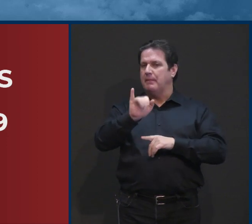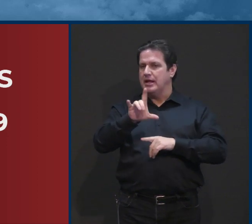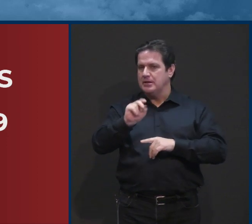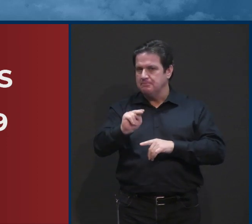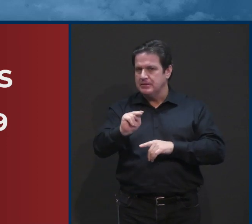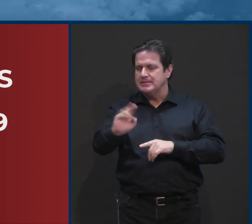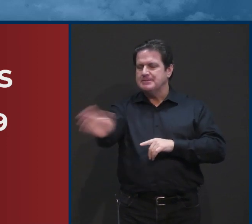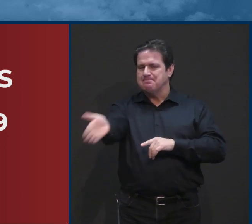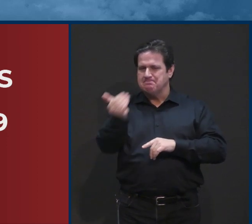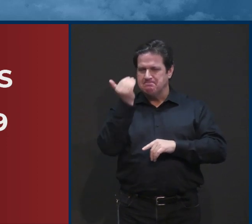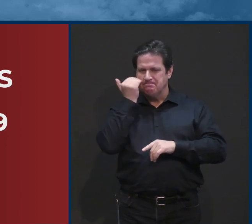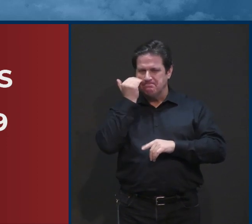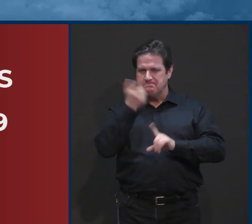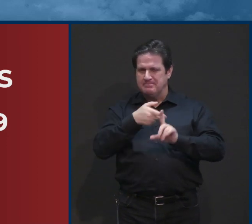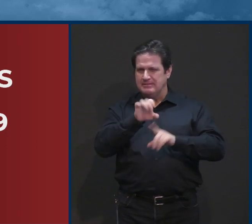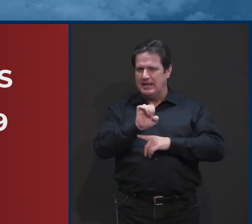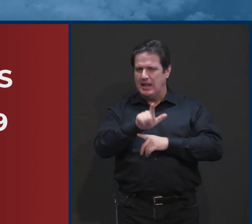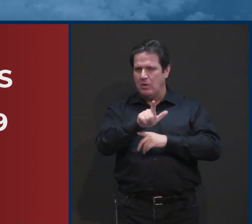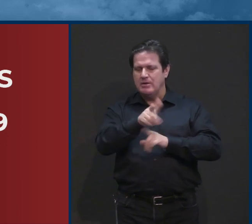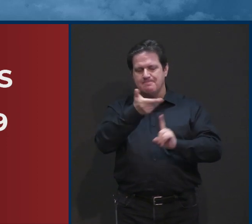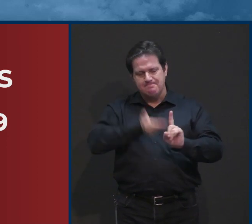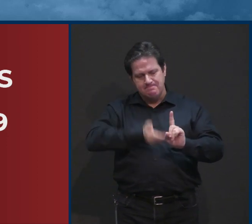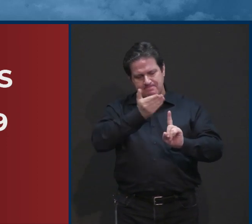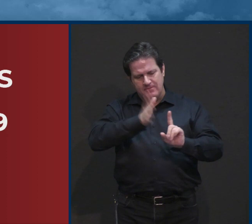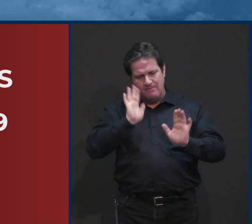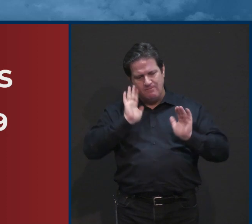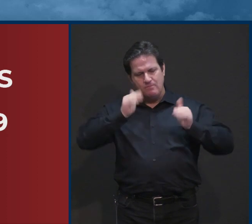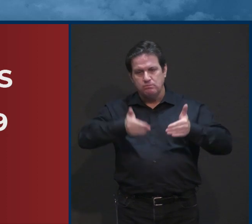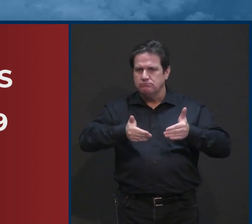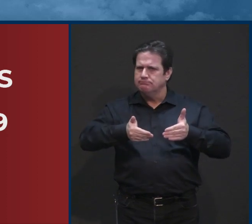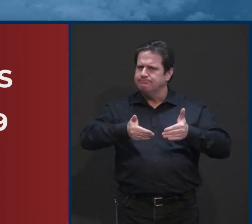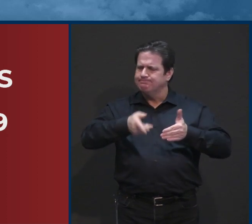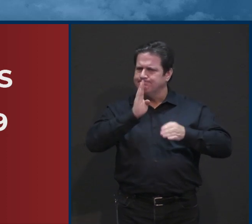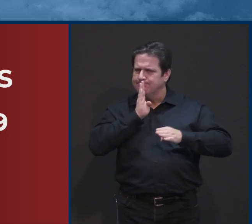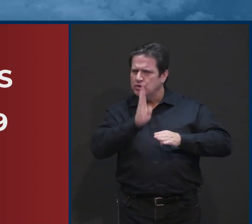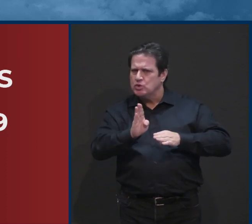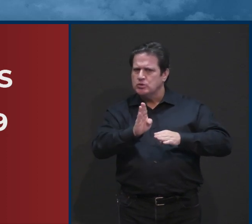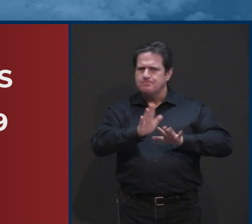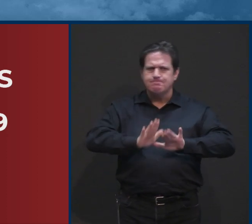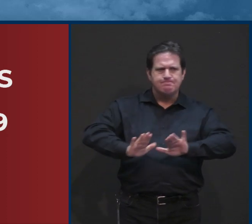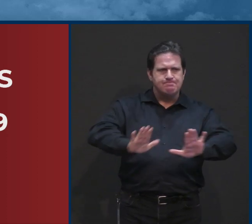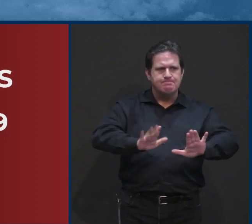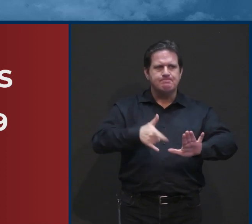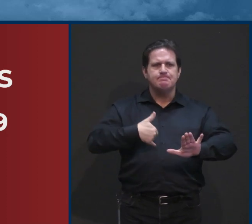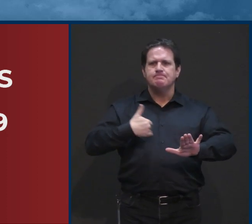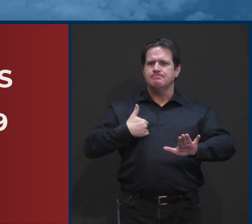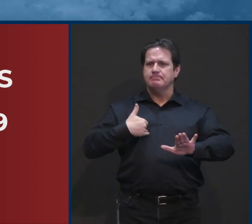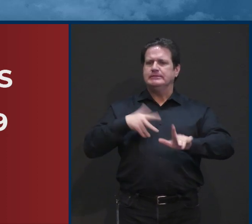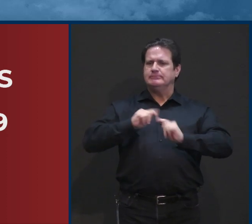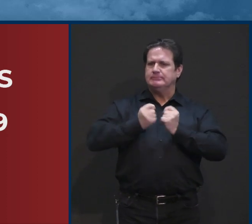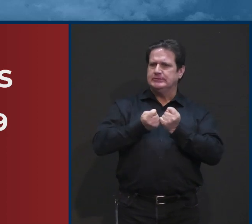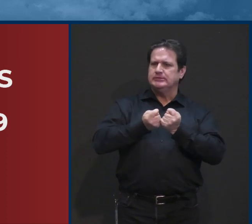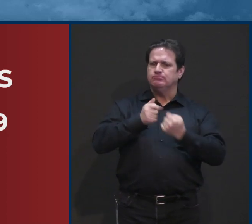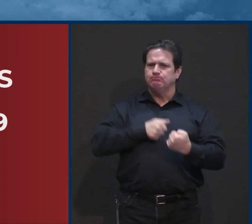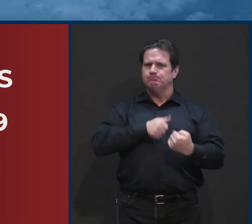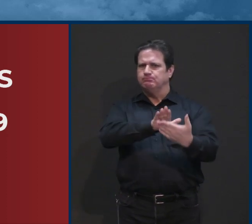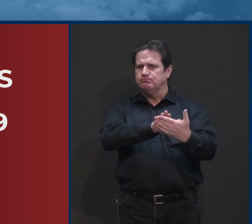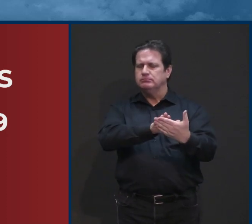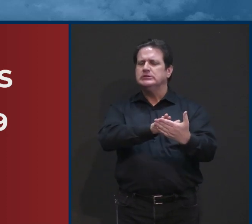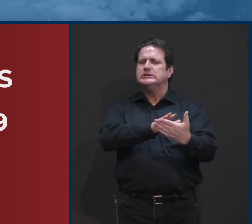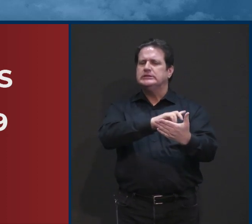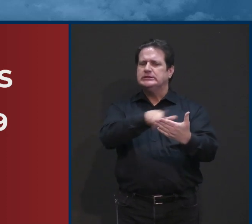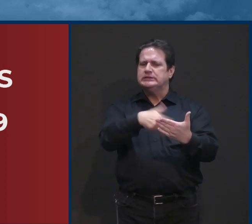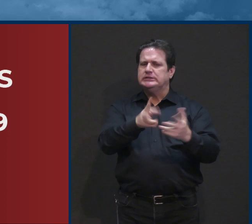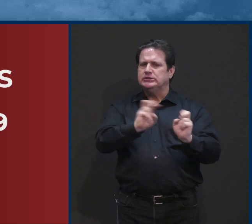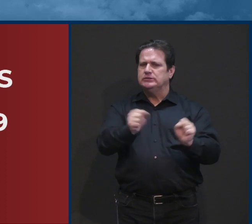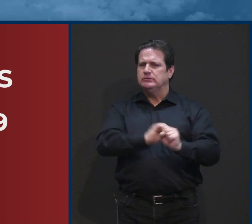do, and know that his focus is on making sure that he and his team are addressing this